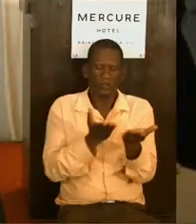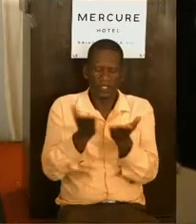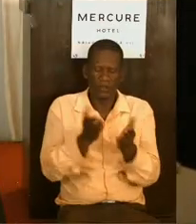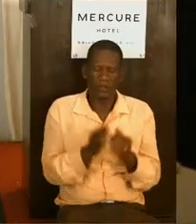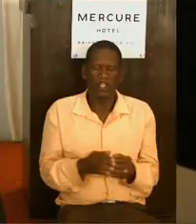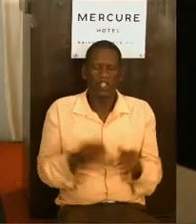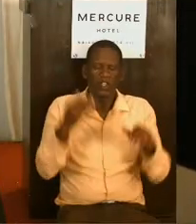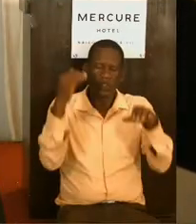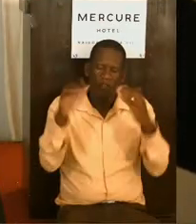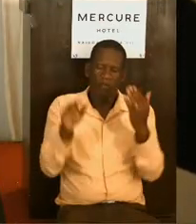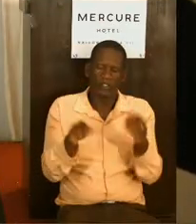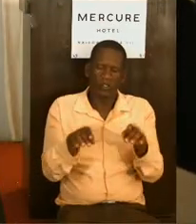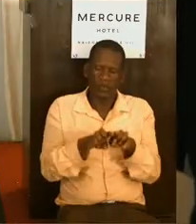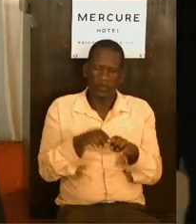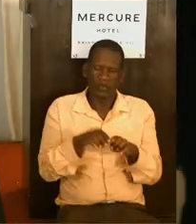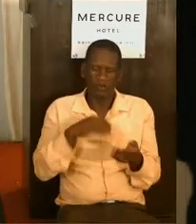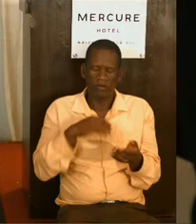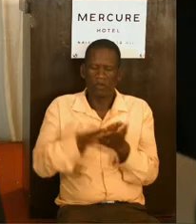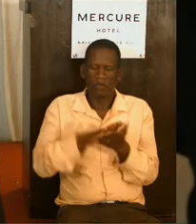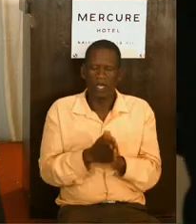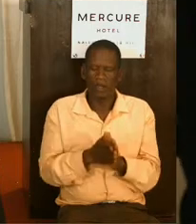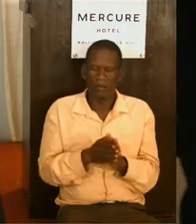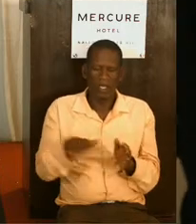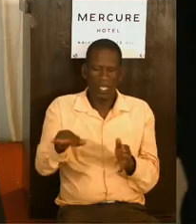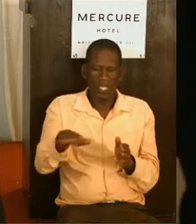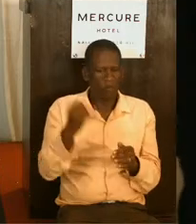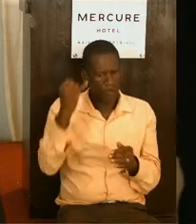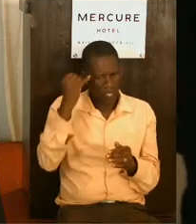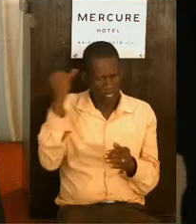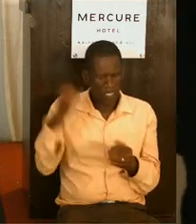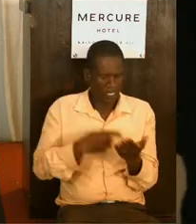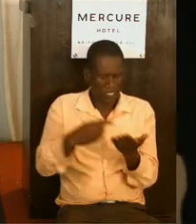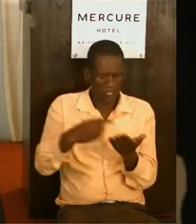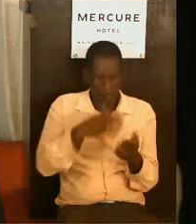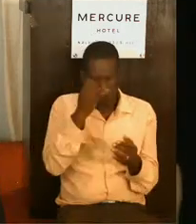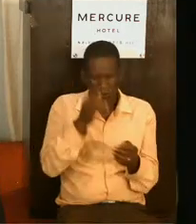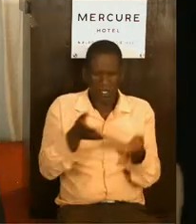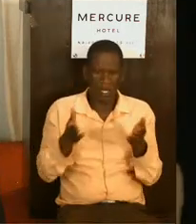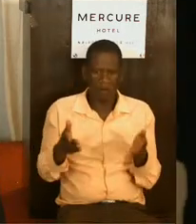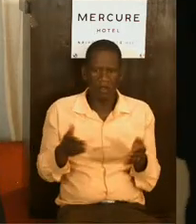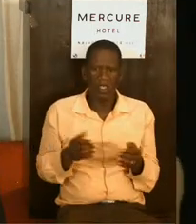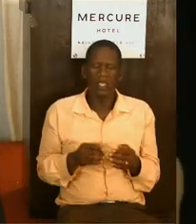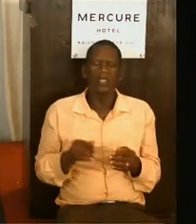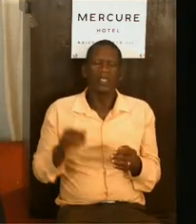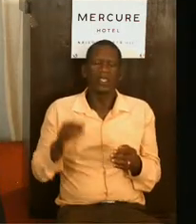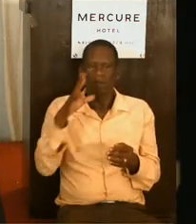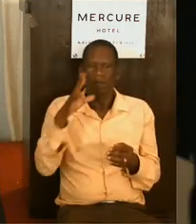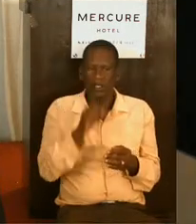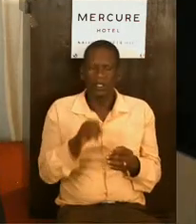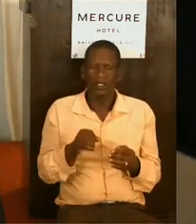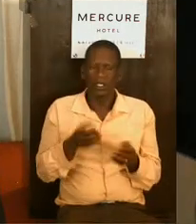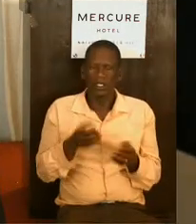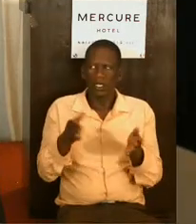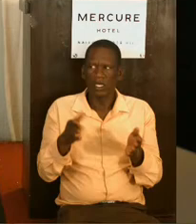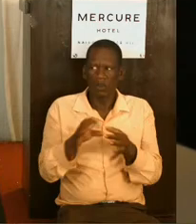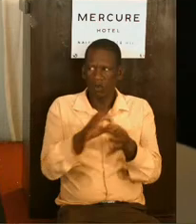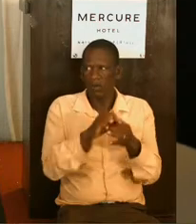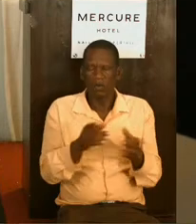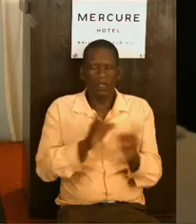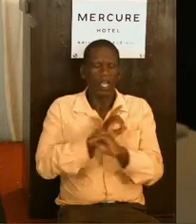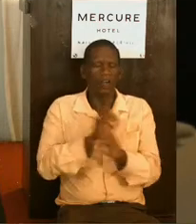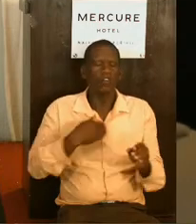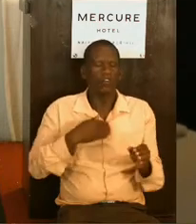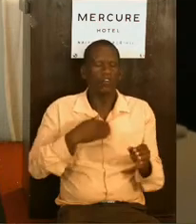universities also have to become sites for ideological discourse because now they have been overtaken by corporate and we do not have